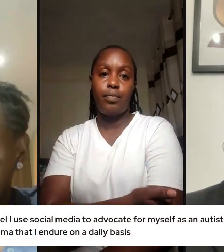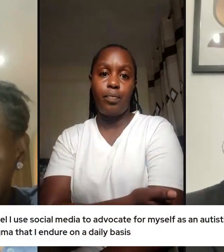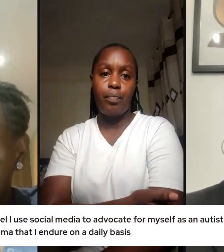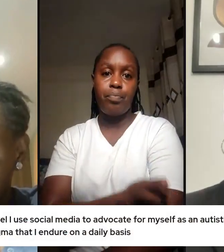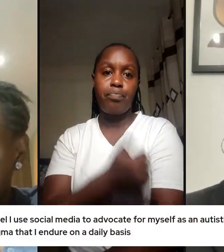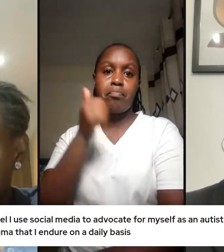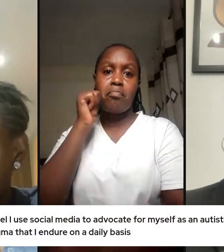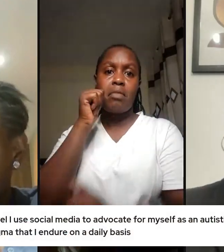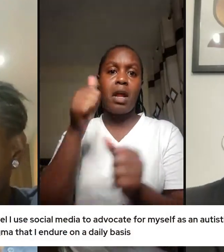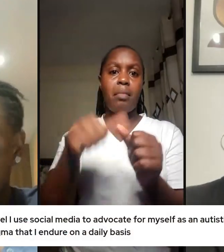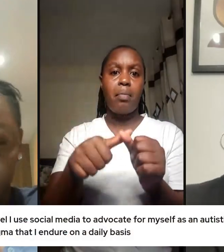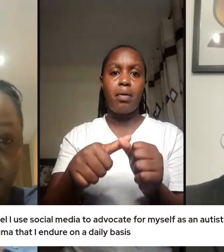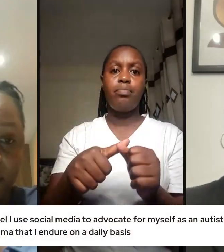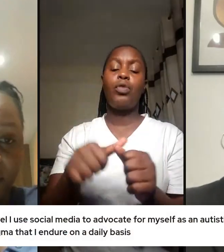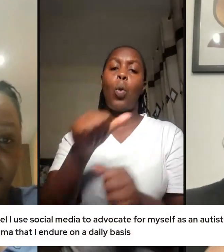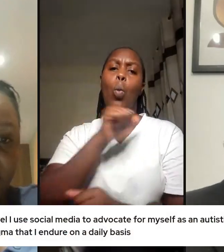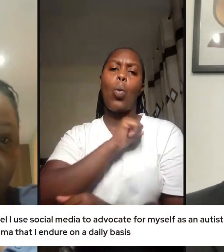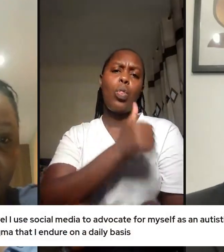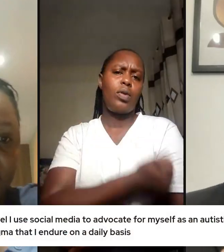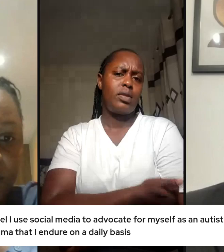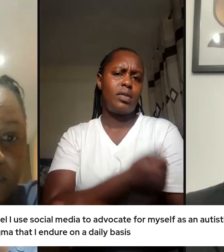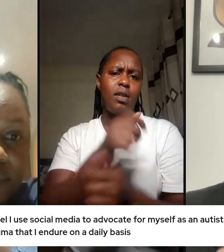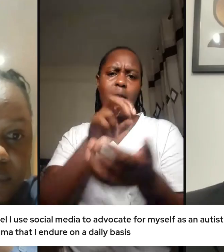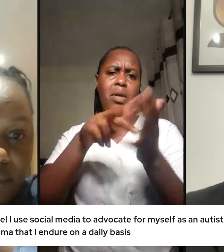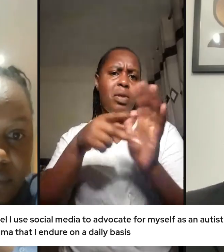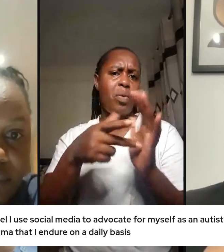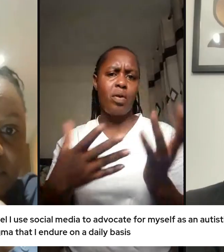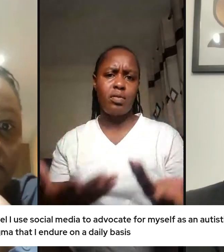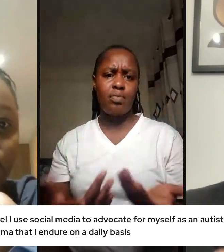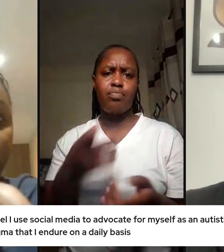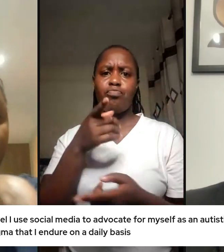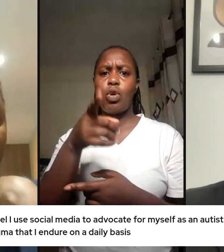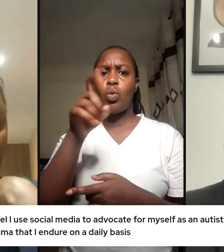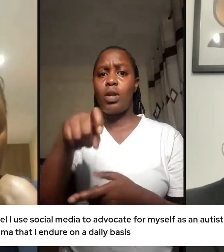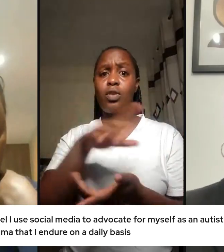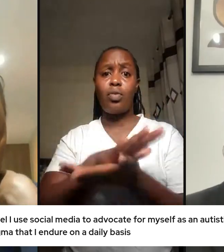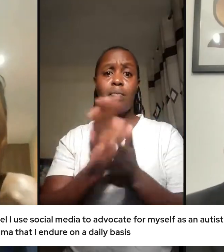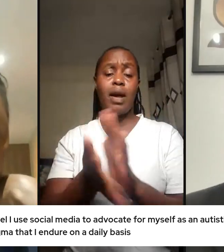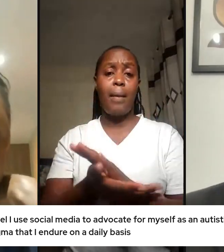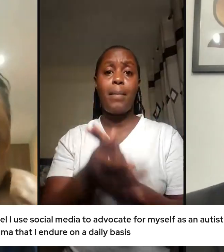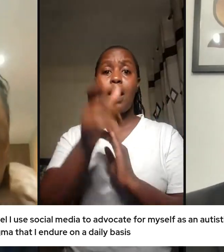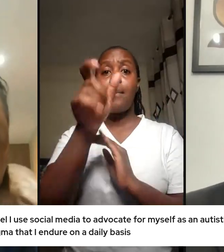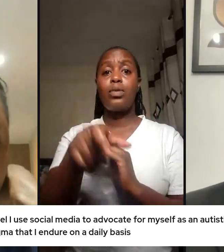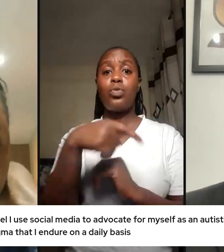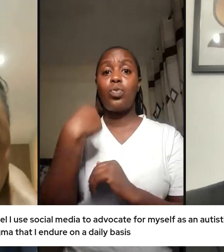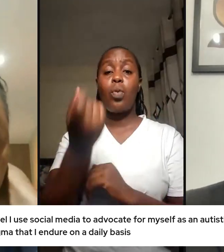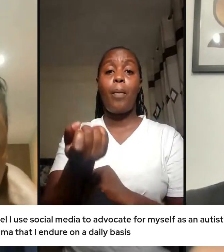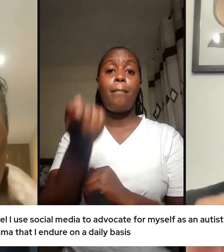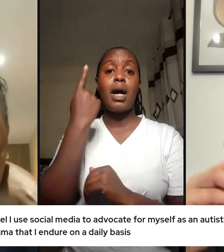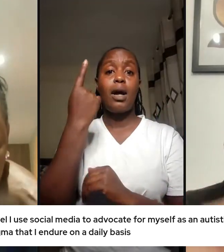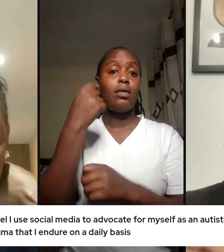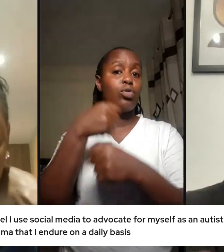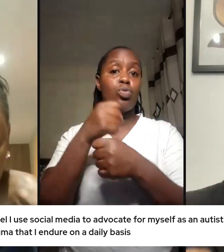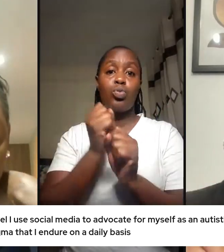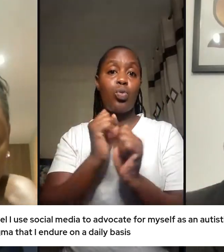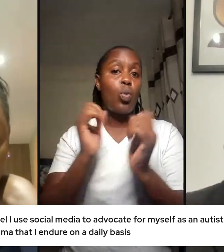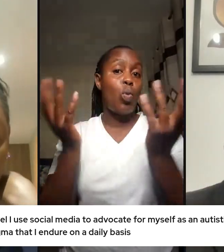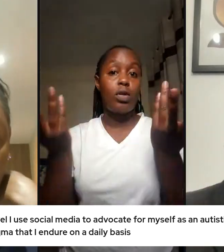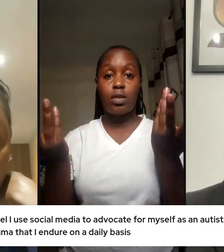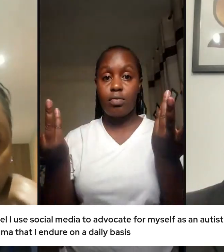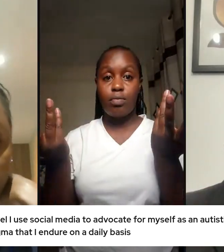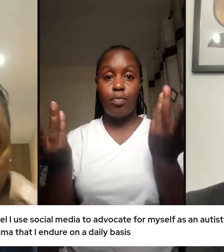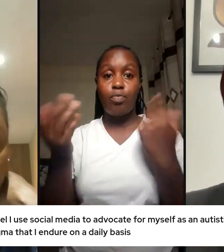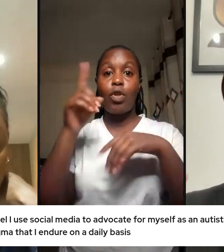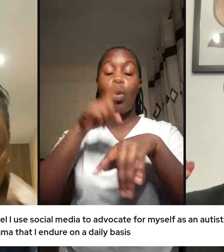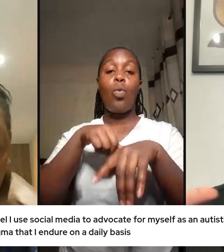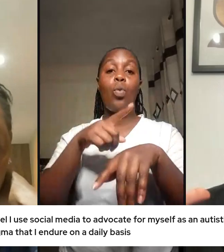about authority is come out as the person who really understands what they are doing. And when it comes to authority, I